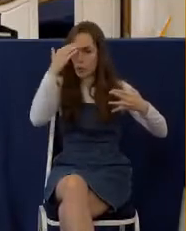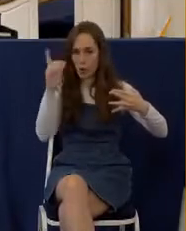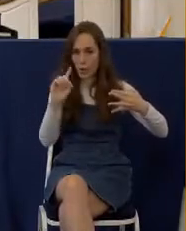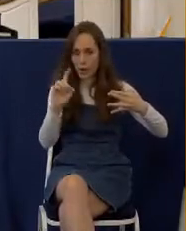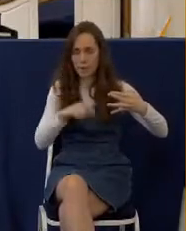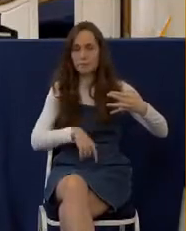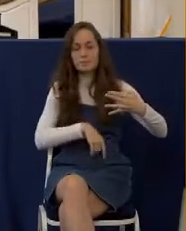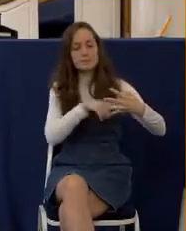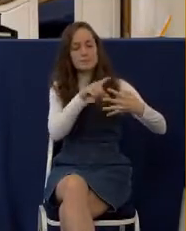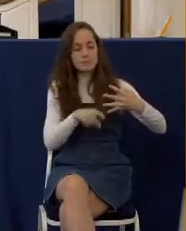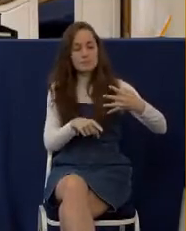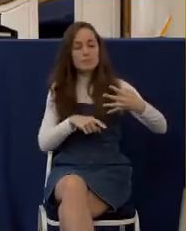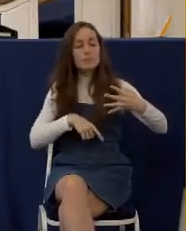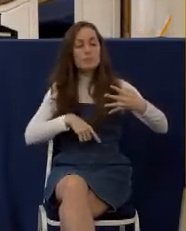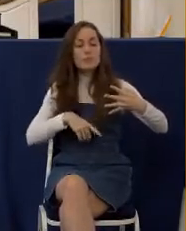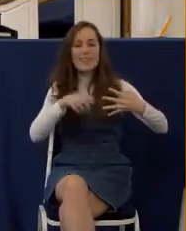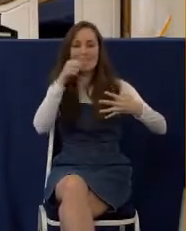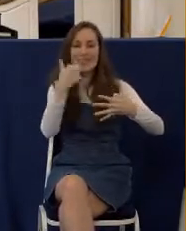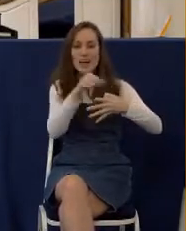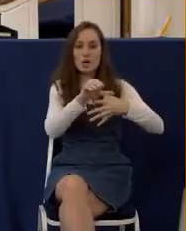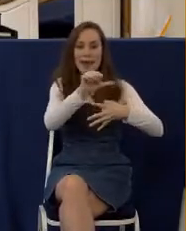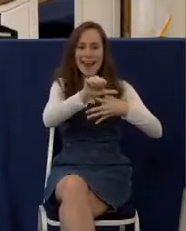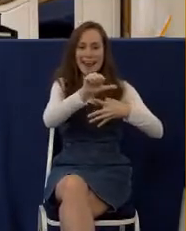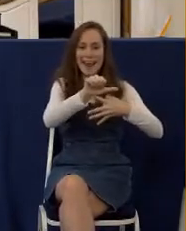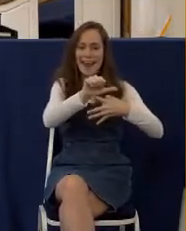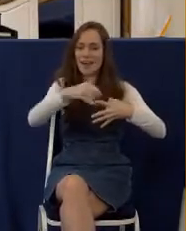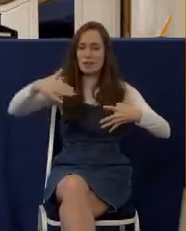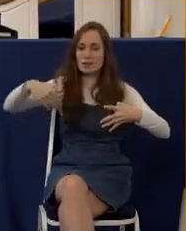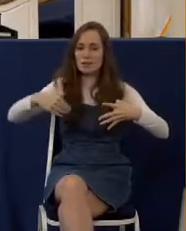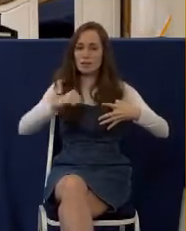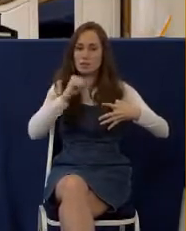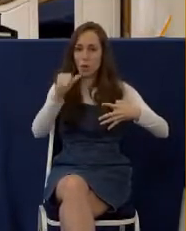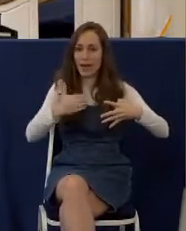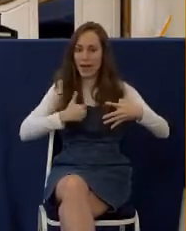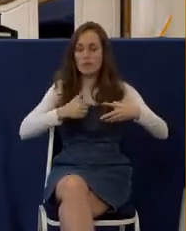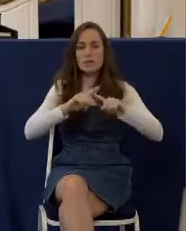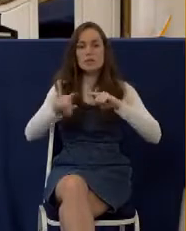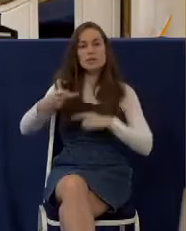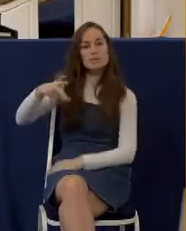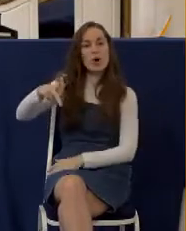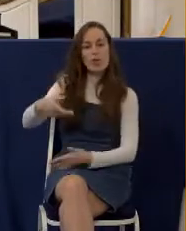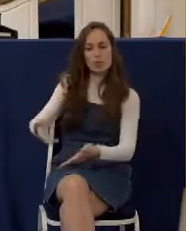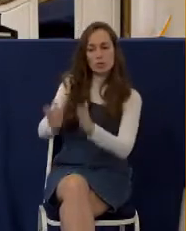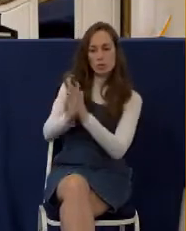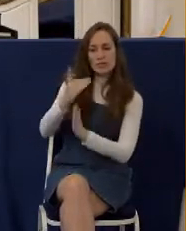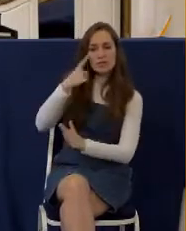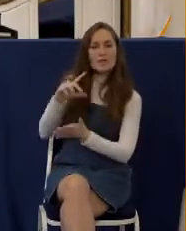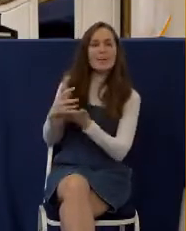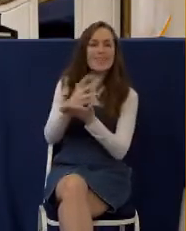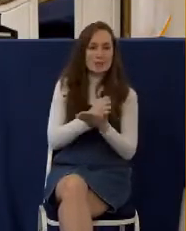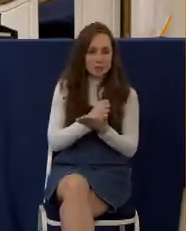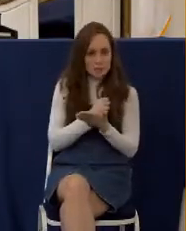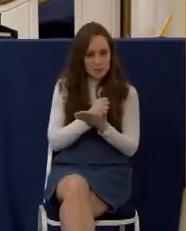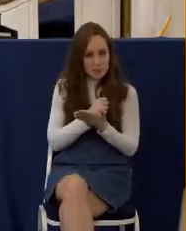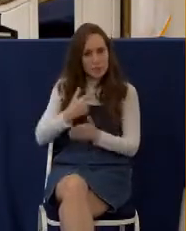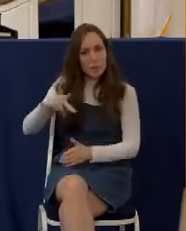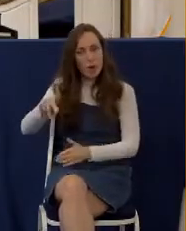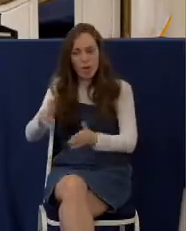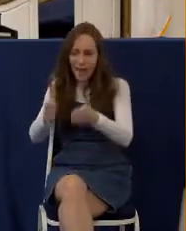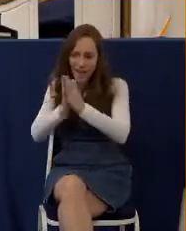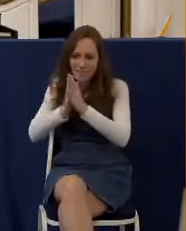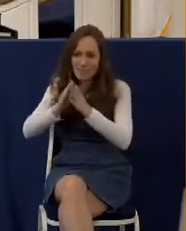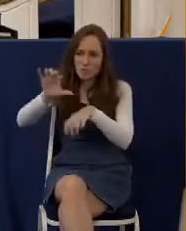A, which we don't have. Paul asked for a collection. So Paul is asking for the church to help